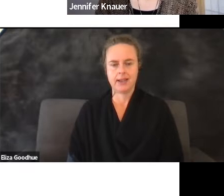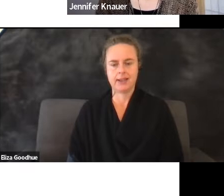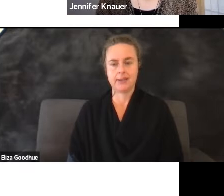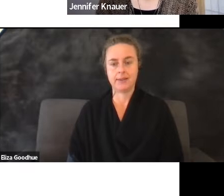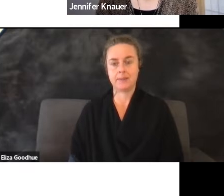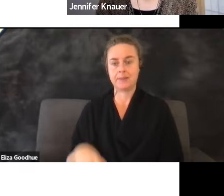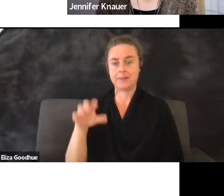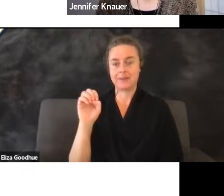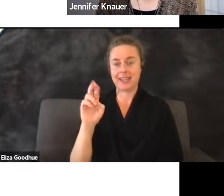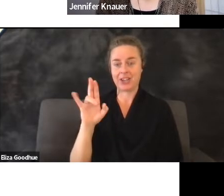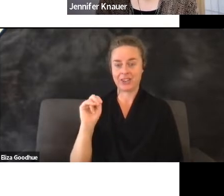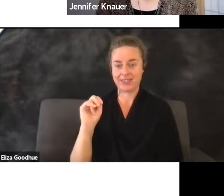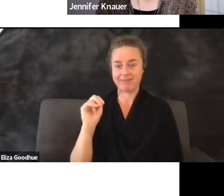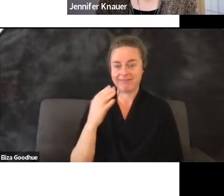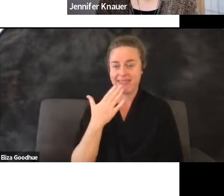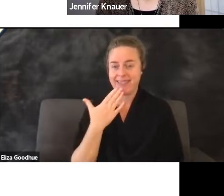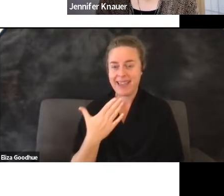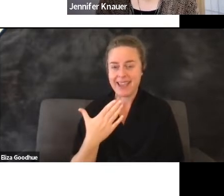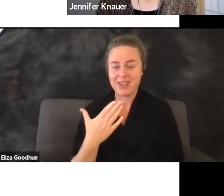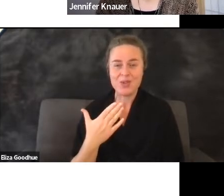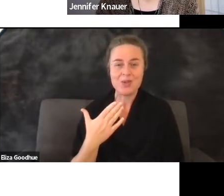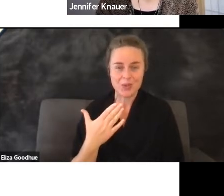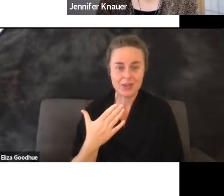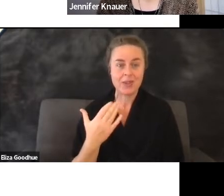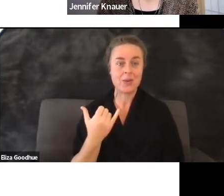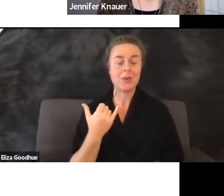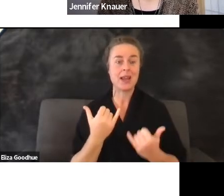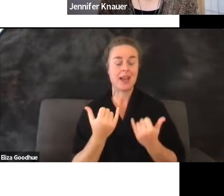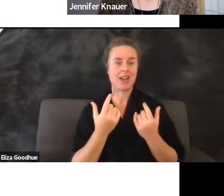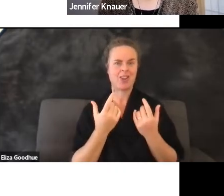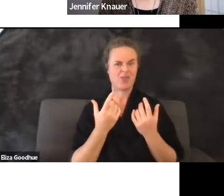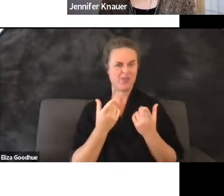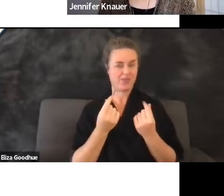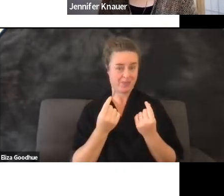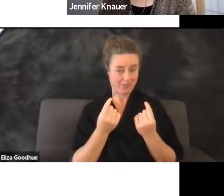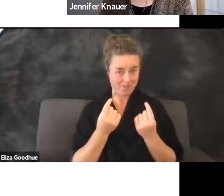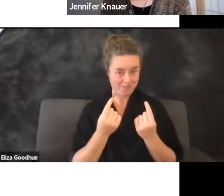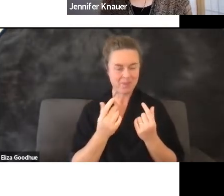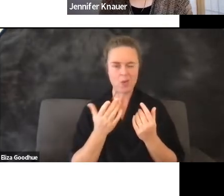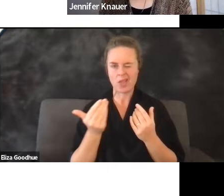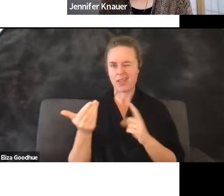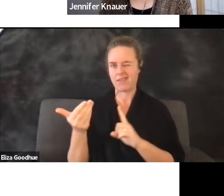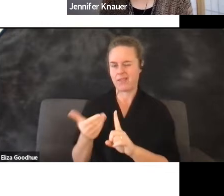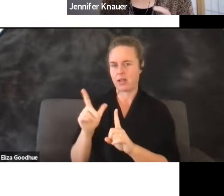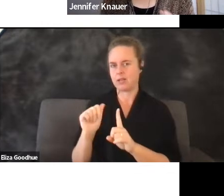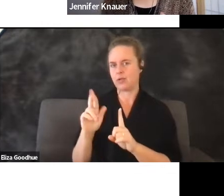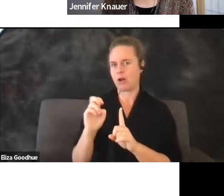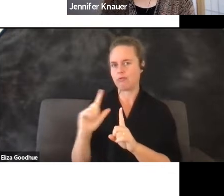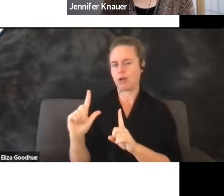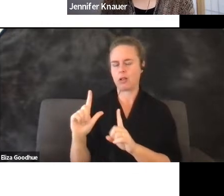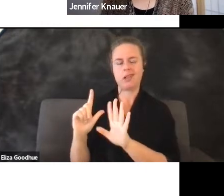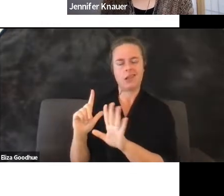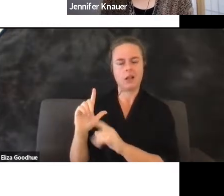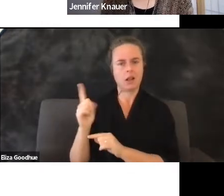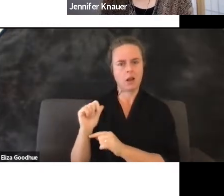Erin, thank you. What I think my move right now is to bring, Laurel will talk a little bit about specifically